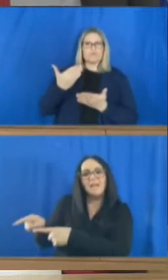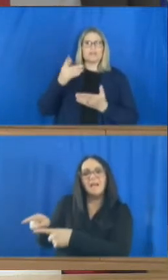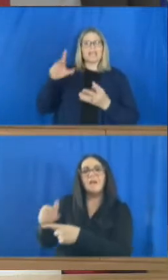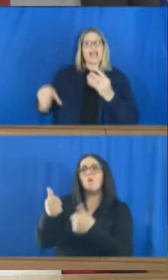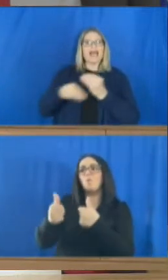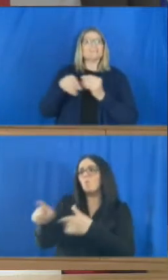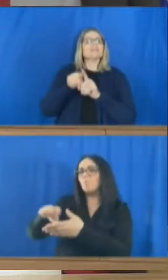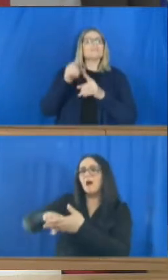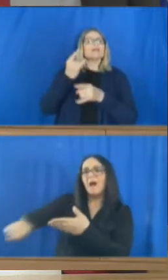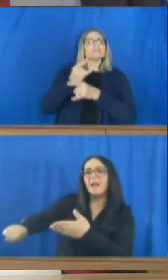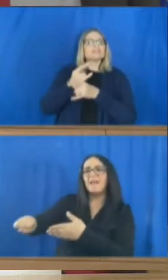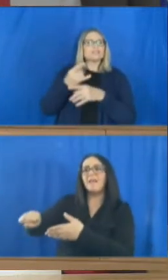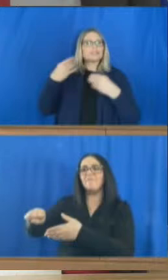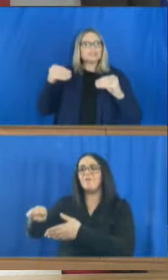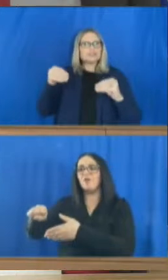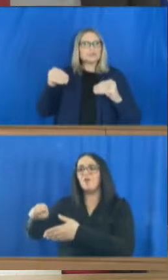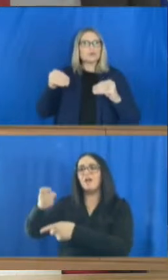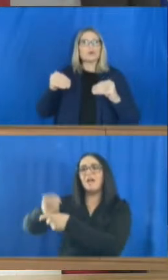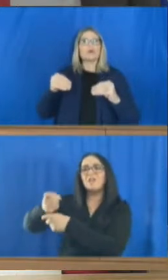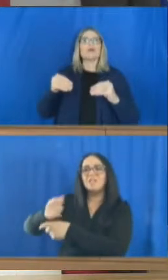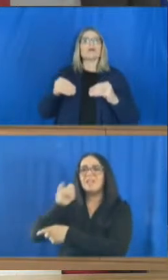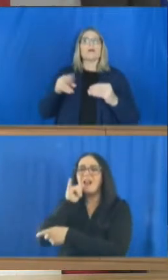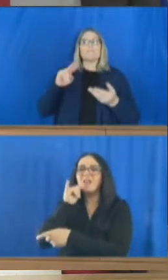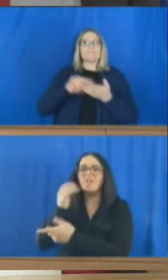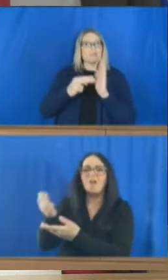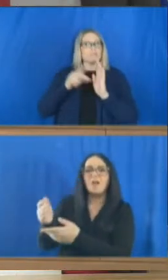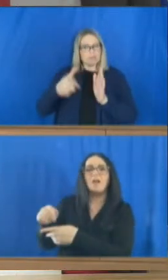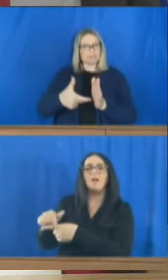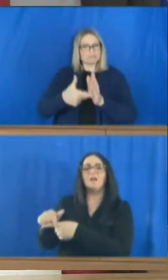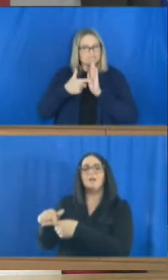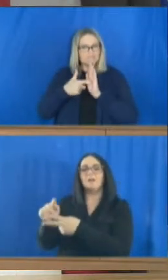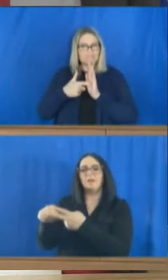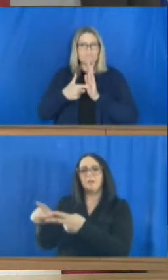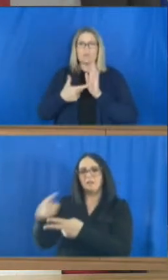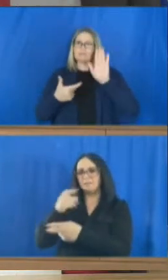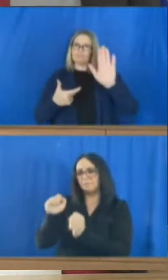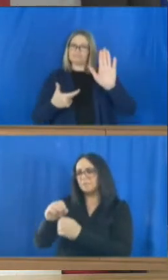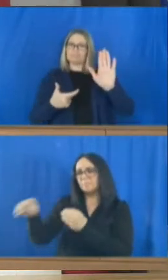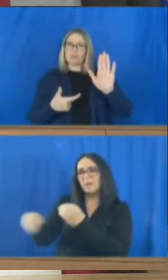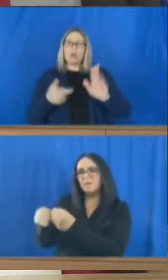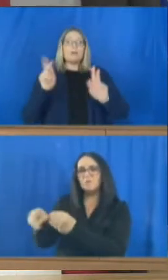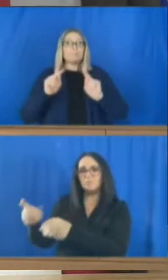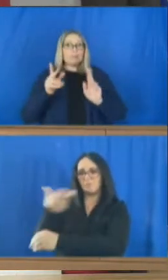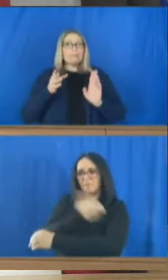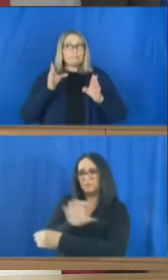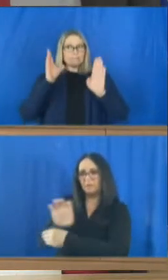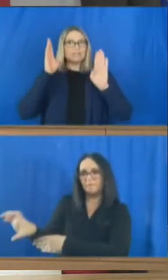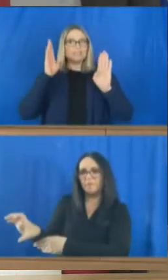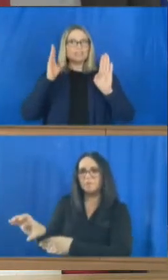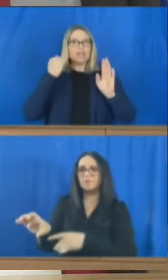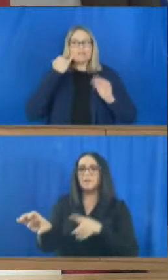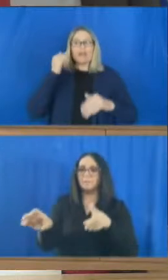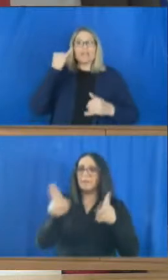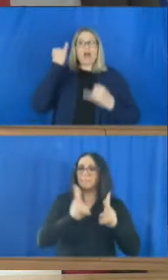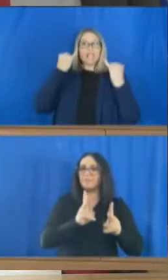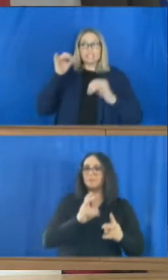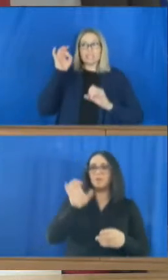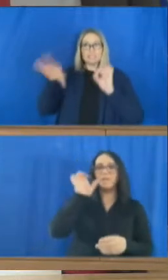put these things out and we don't see any of it. Should we not pay as close attention to these ideas that you put